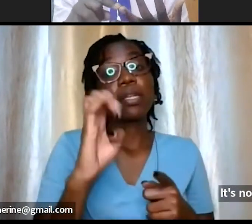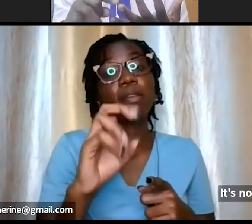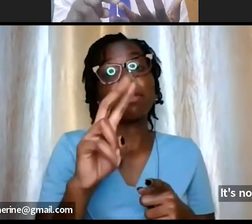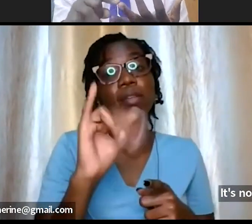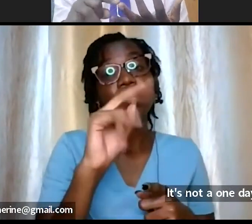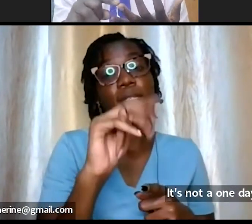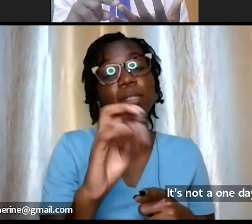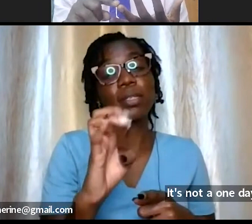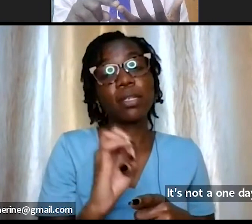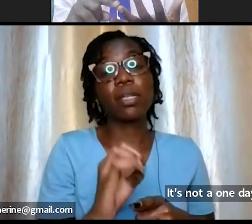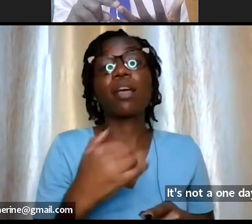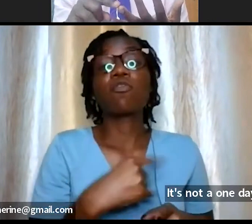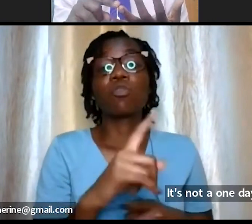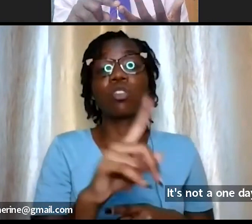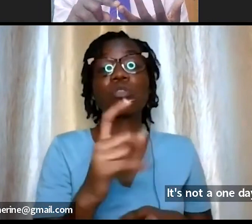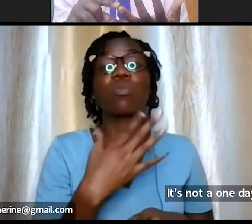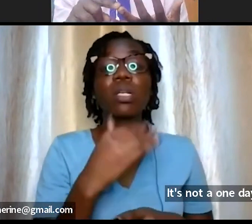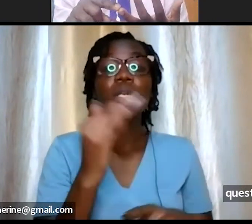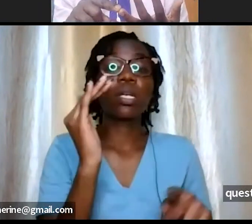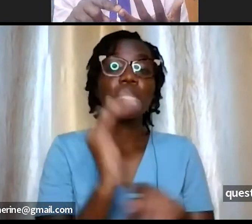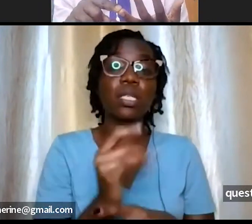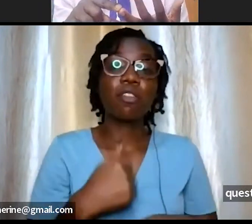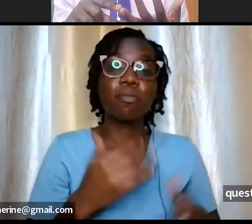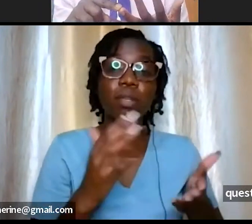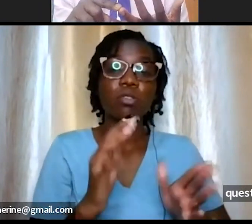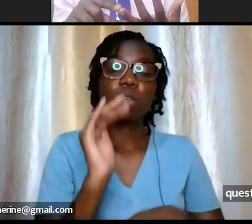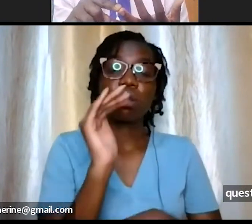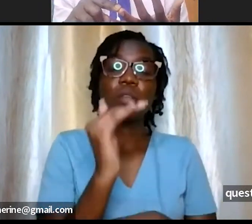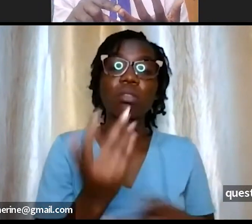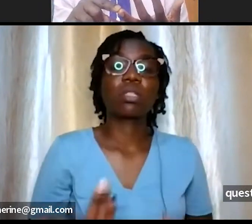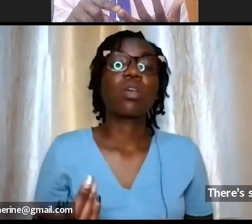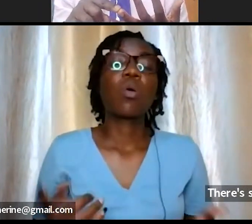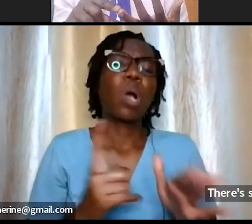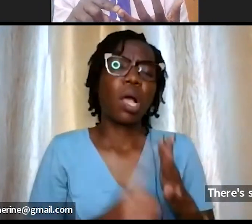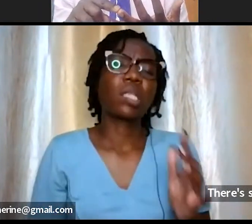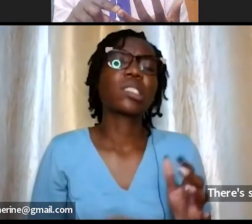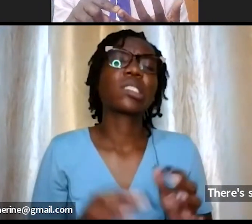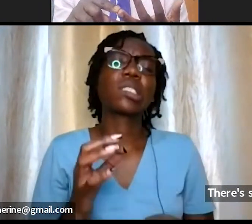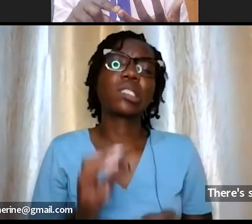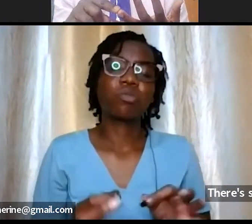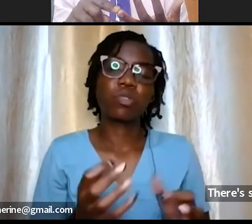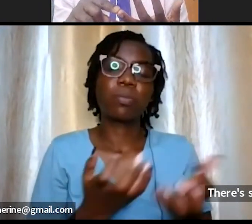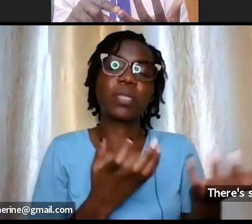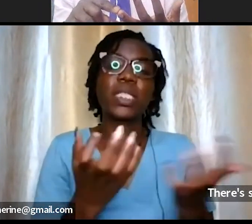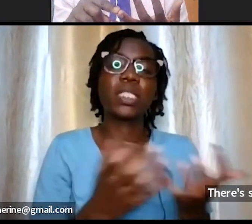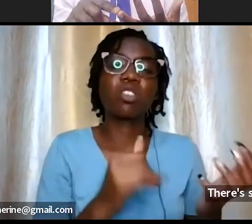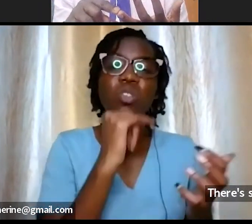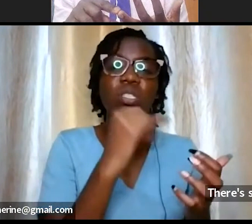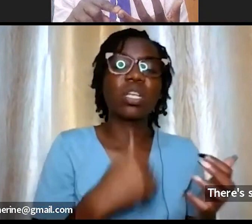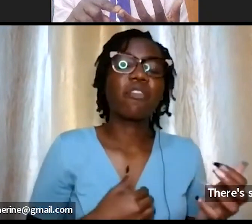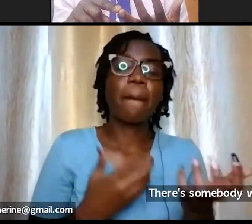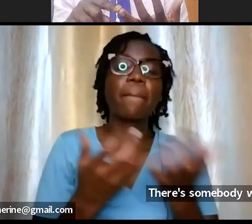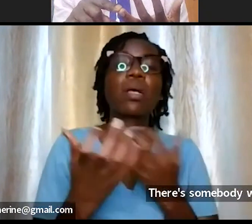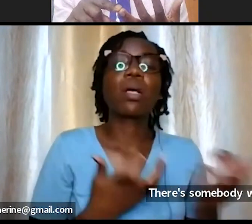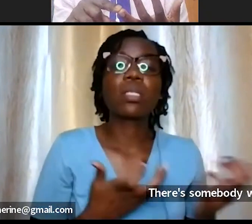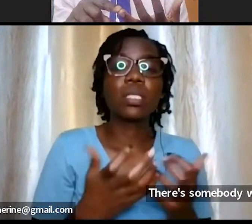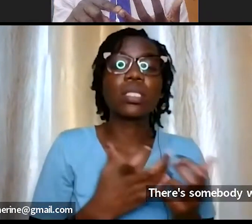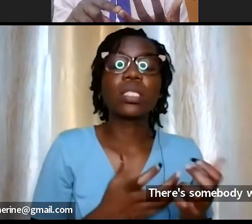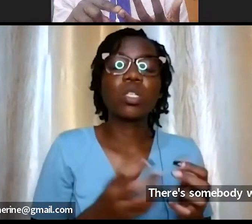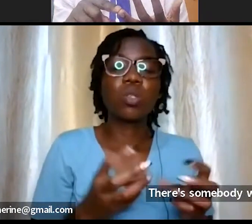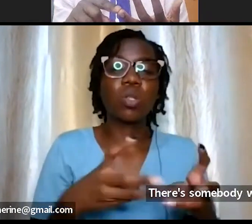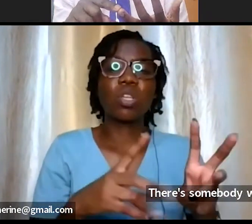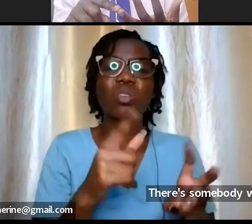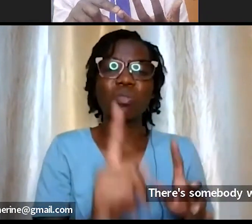to answer, there's somebody who asked, what if a business does not have a business strategy? How are you supposed to come up with a